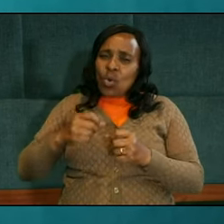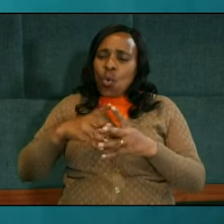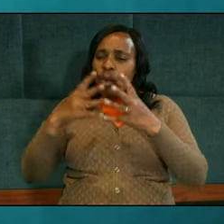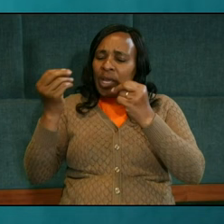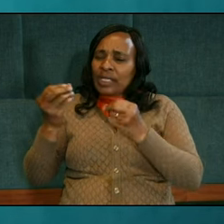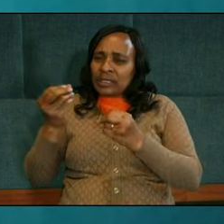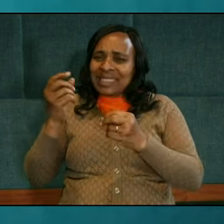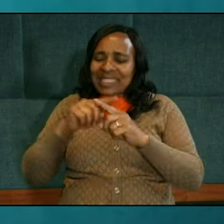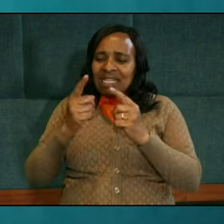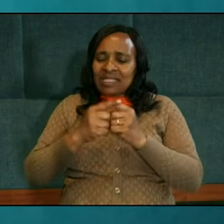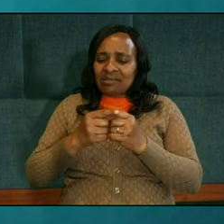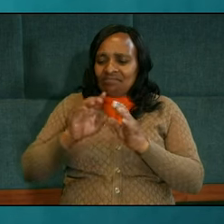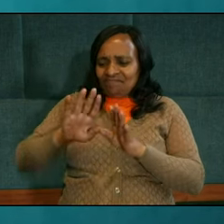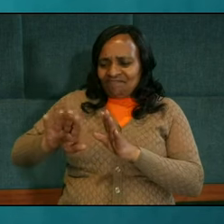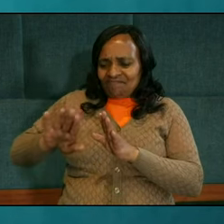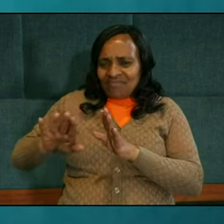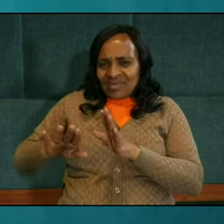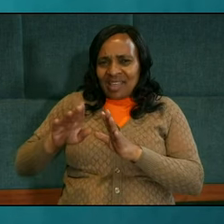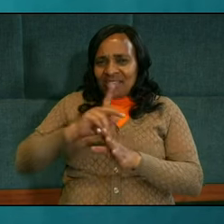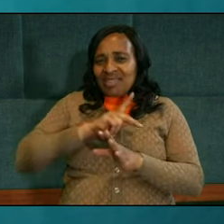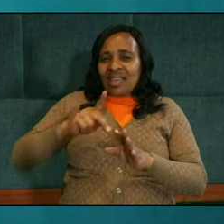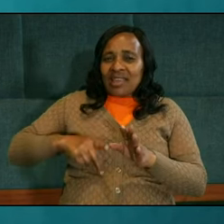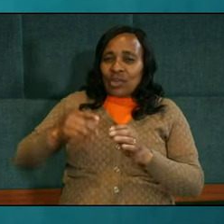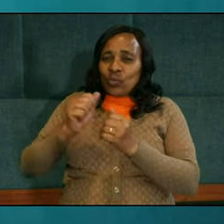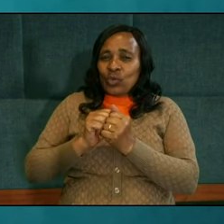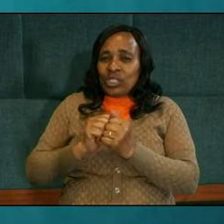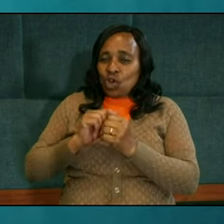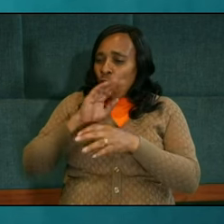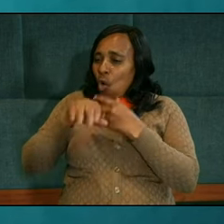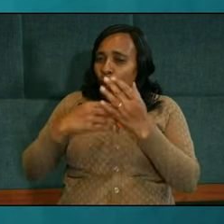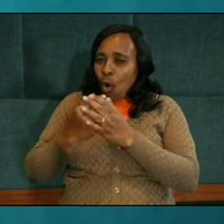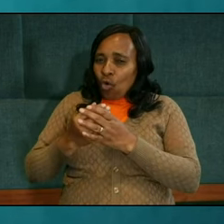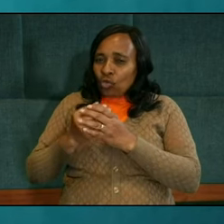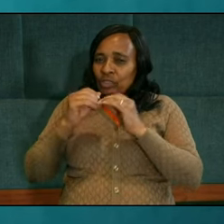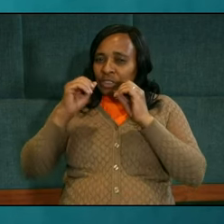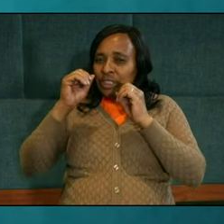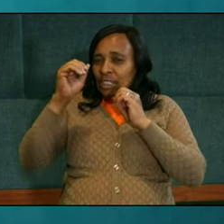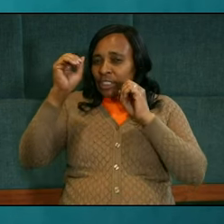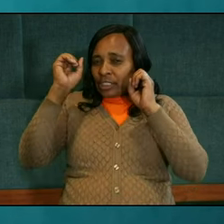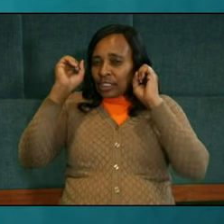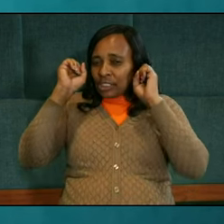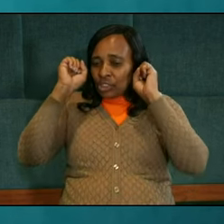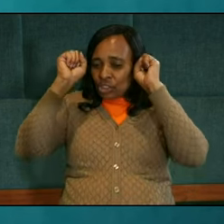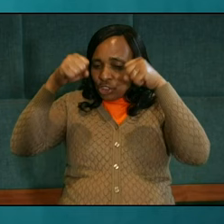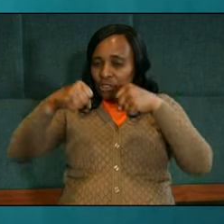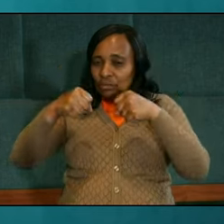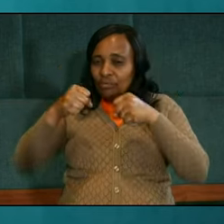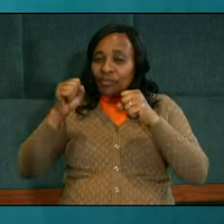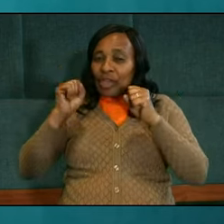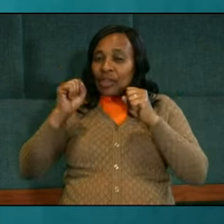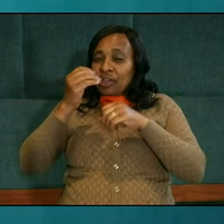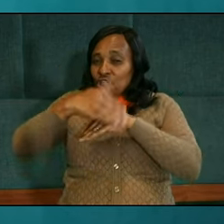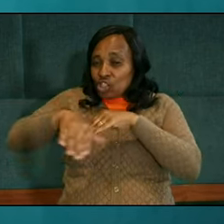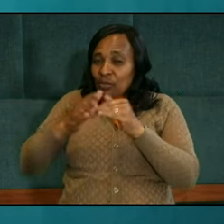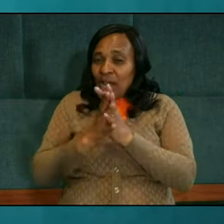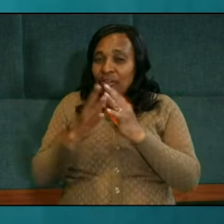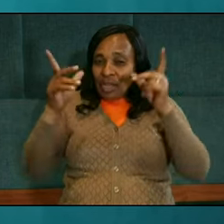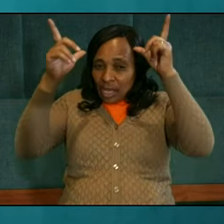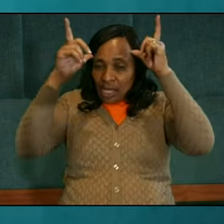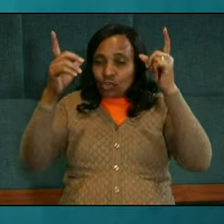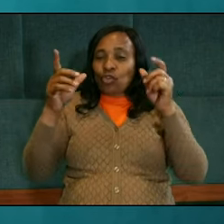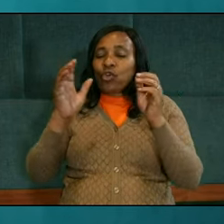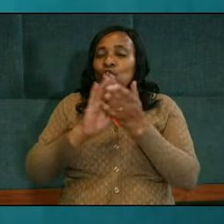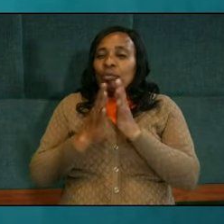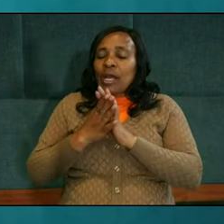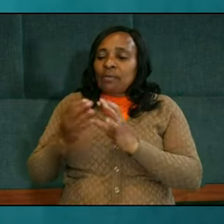king together with the best of their sheep and cattle. And he took them, the cattle were intended to be a sacrifice to